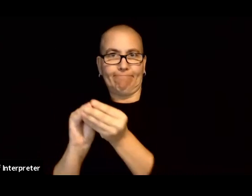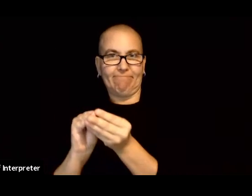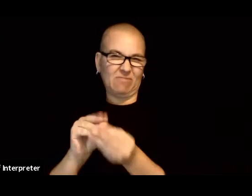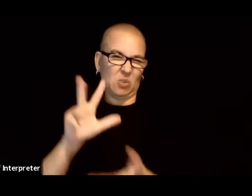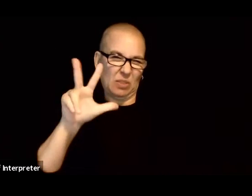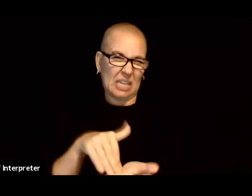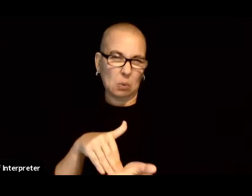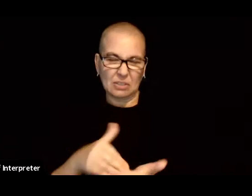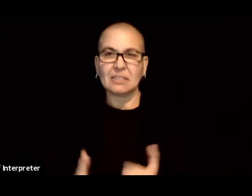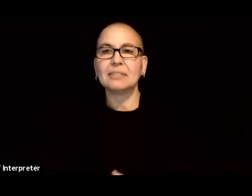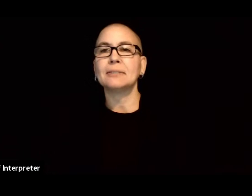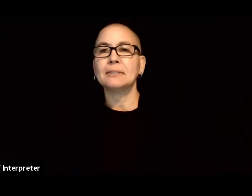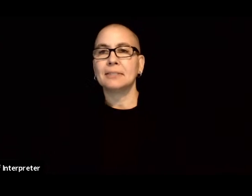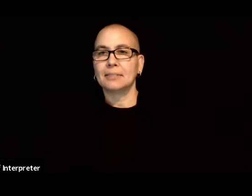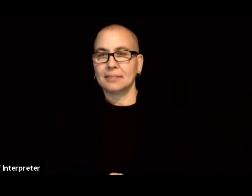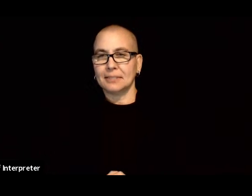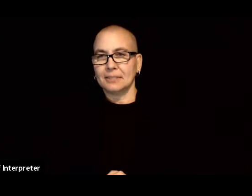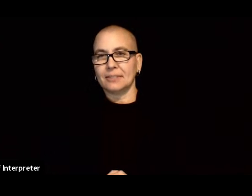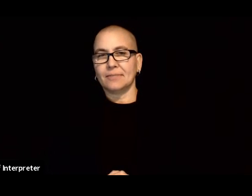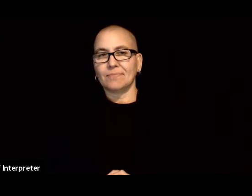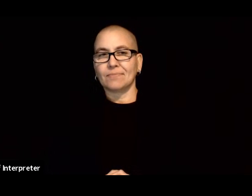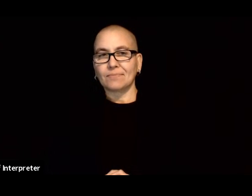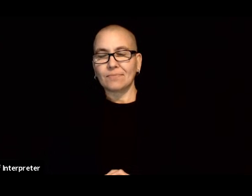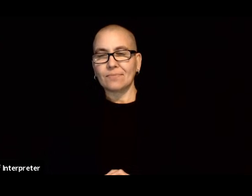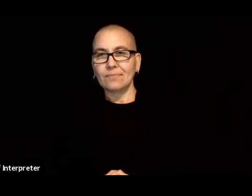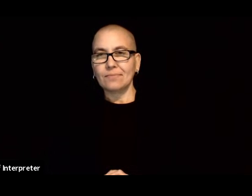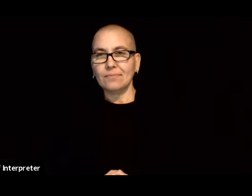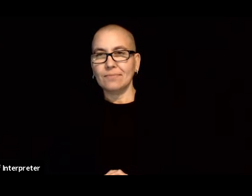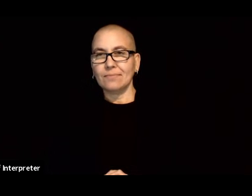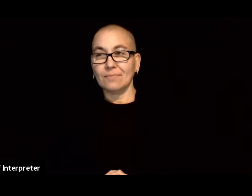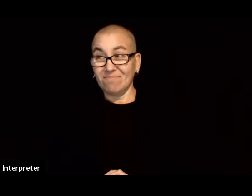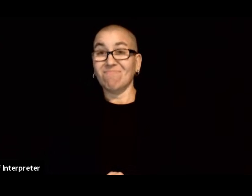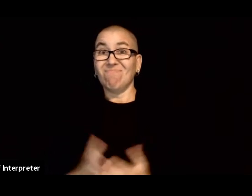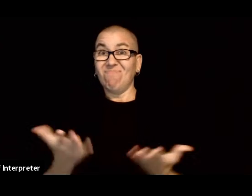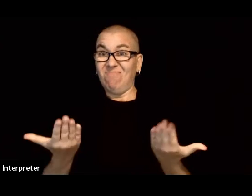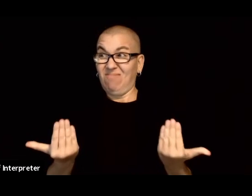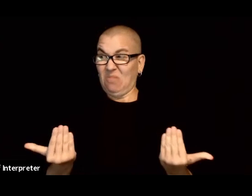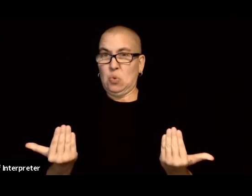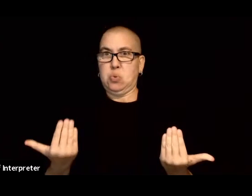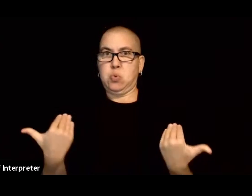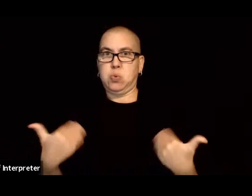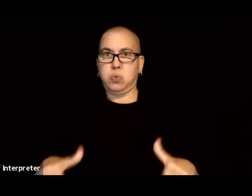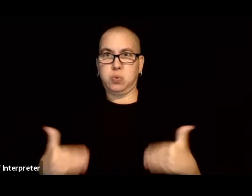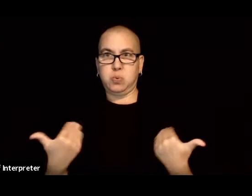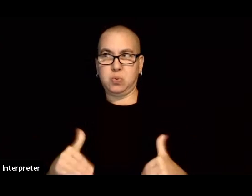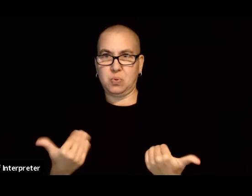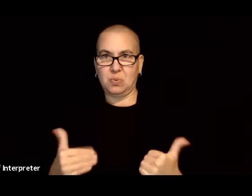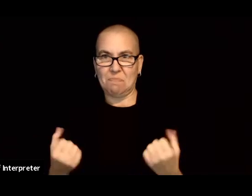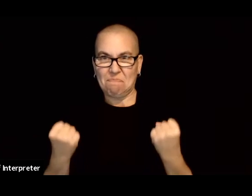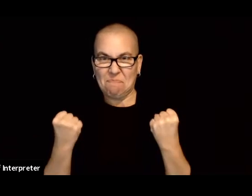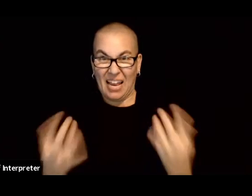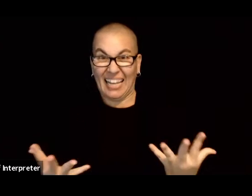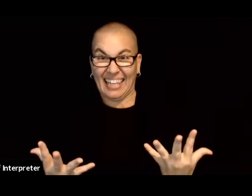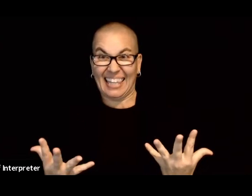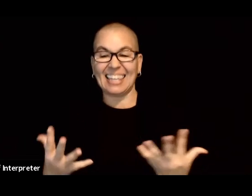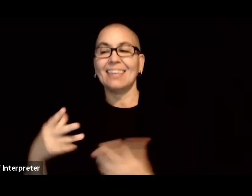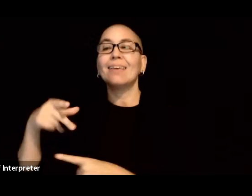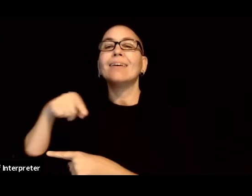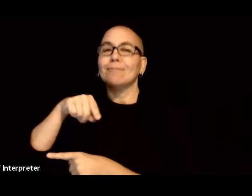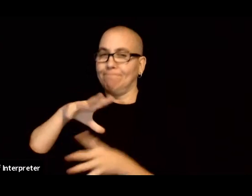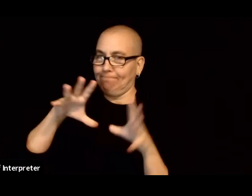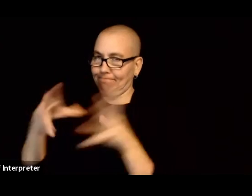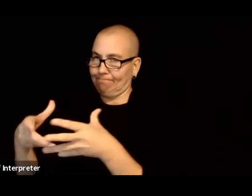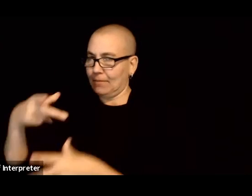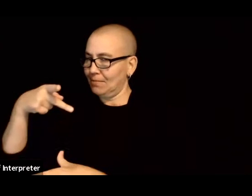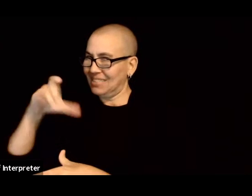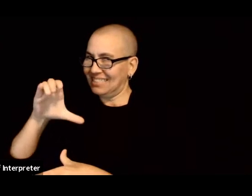1,616 of the cases we are announcing today were confirmed or PCR positive cases, and only 16 of the cases were